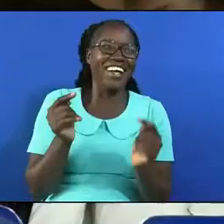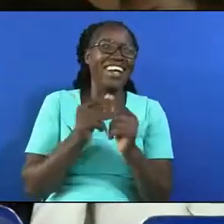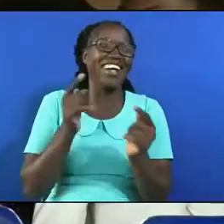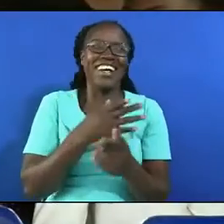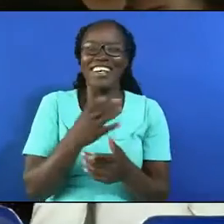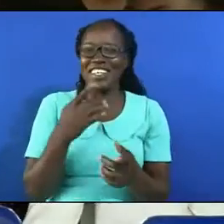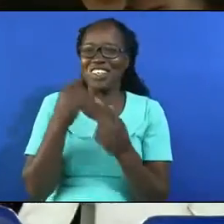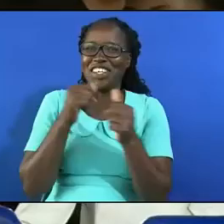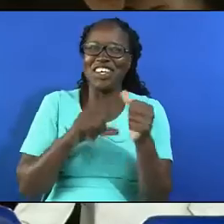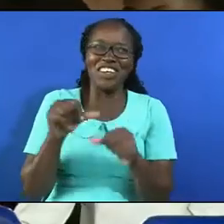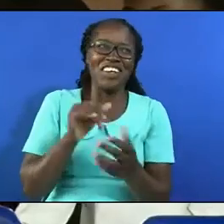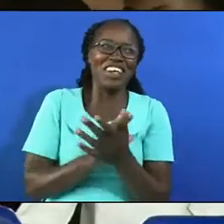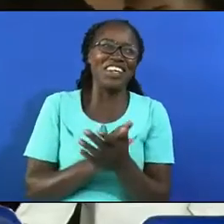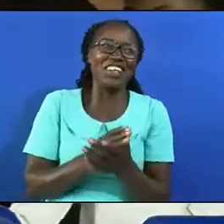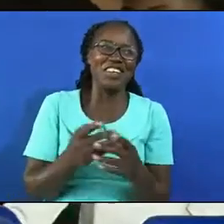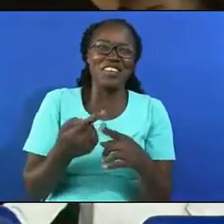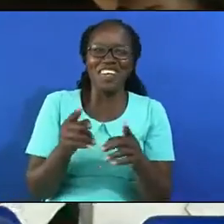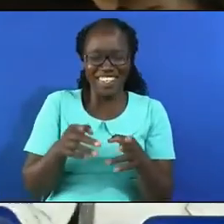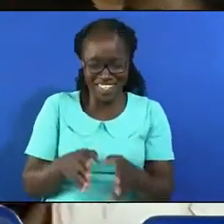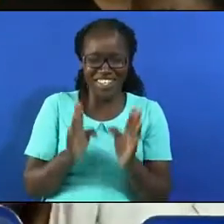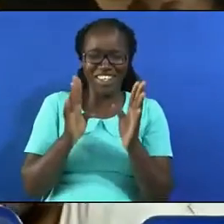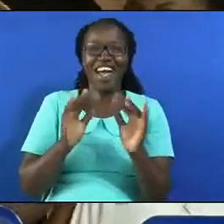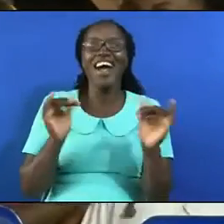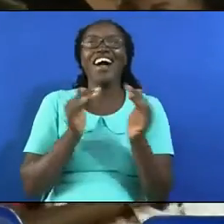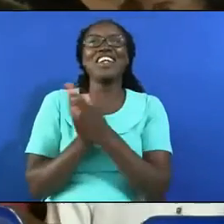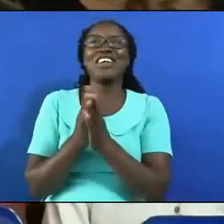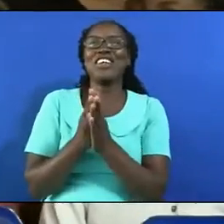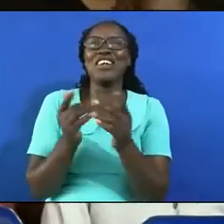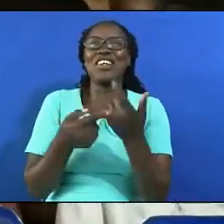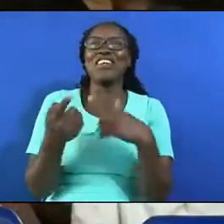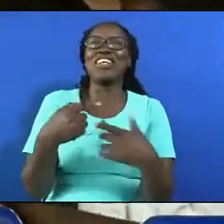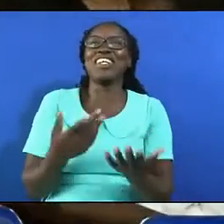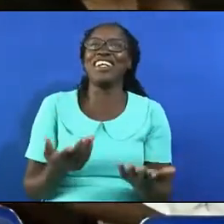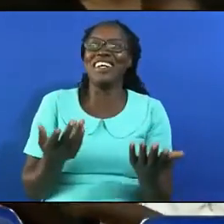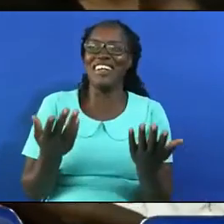about it. But along the way, a new story will come.